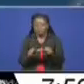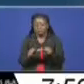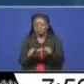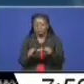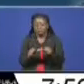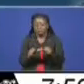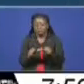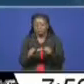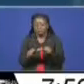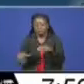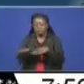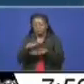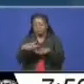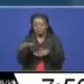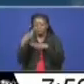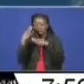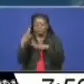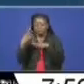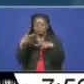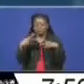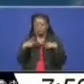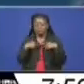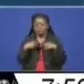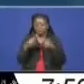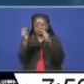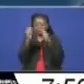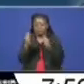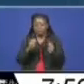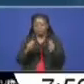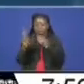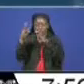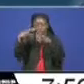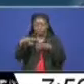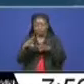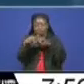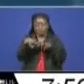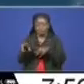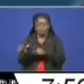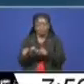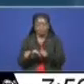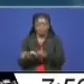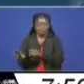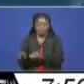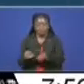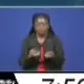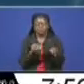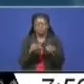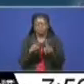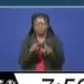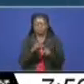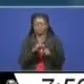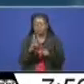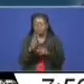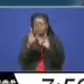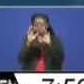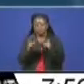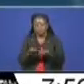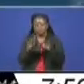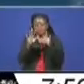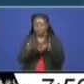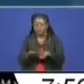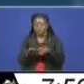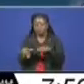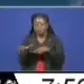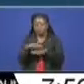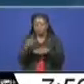system moves in. And then over the Bahamas, we have that tropical wave still dragging towards the west. It dumped some heavy showers over parts of the